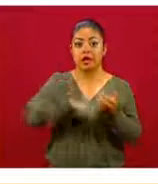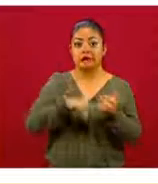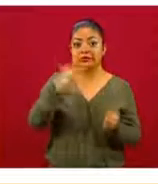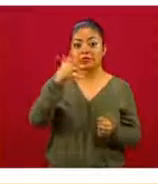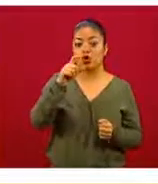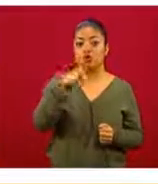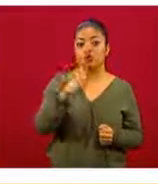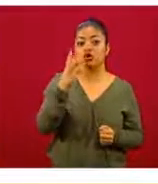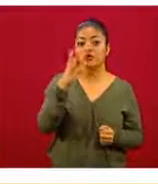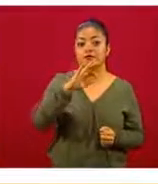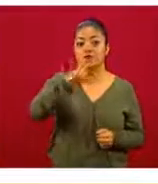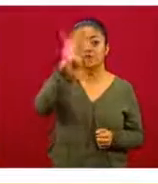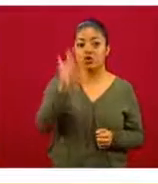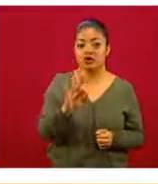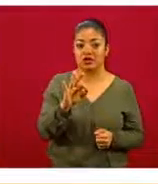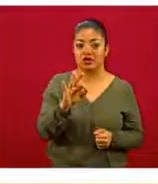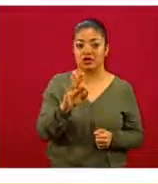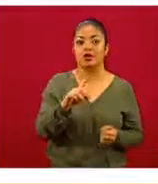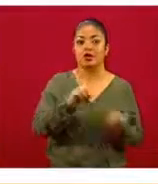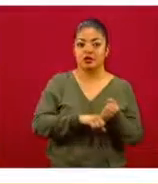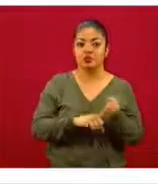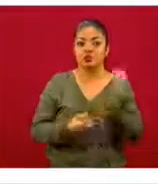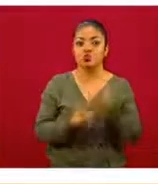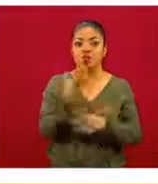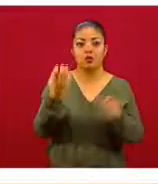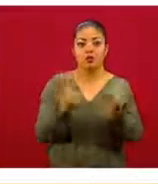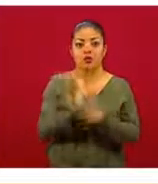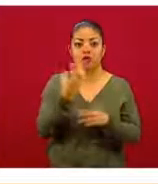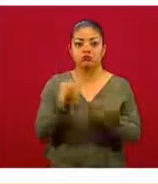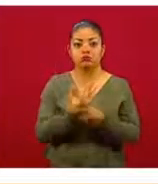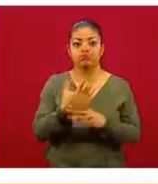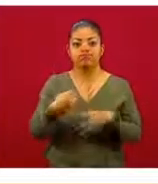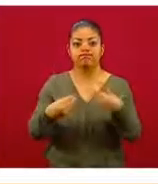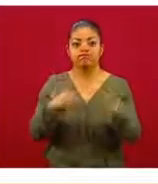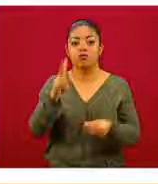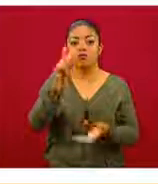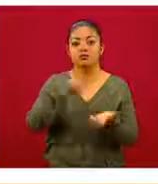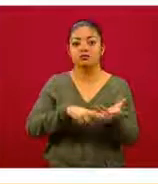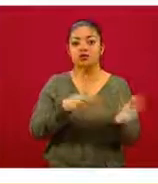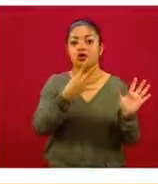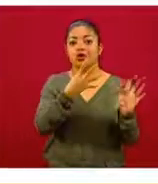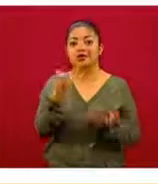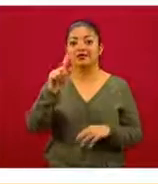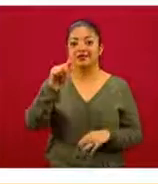epi curve, the cumulative epi curve. And we have